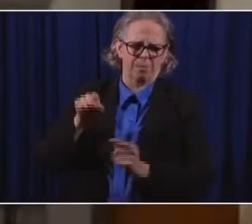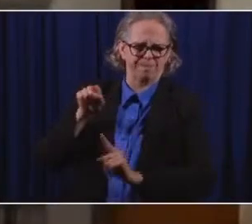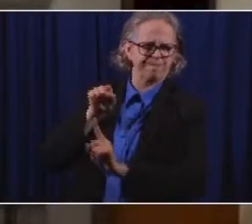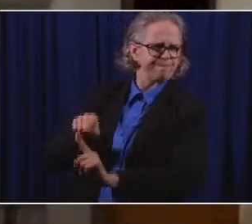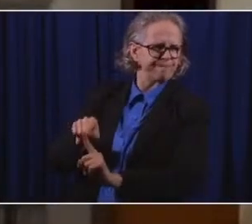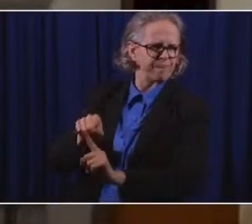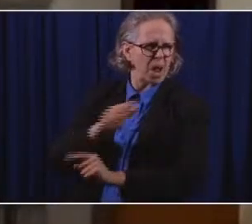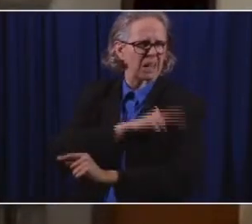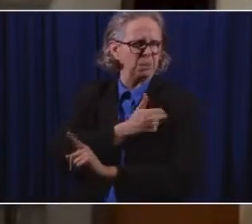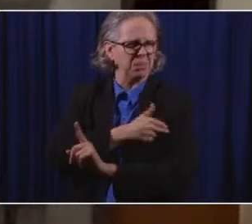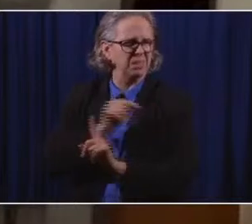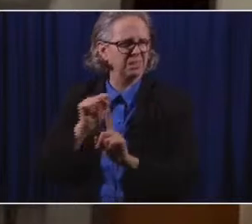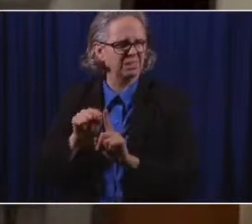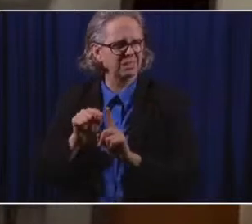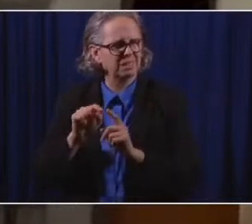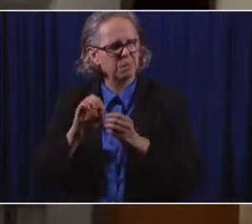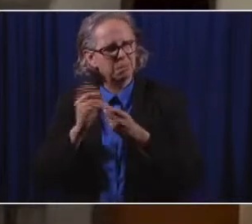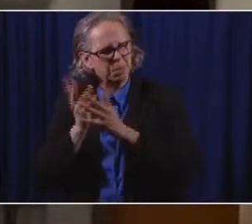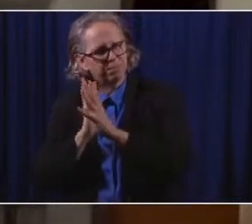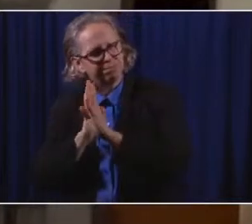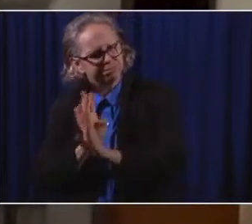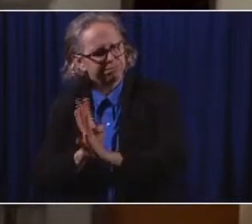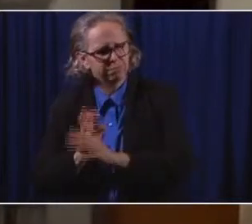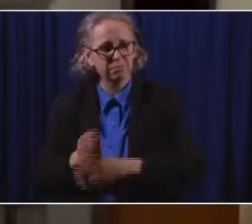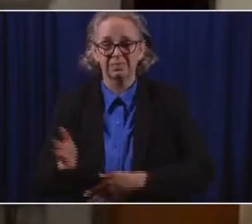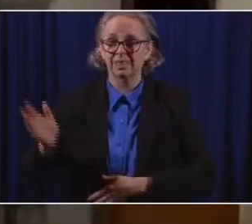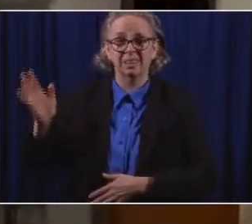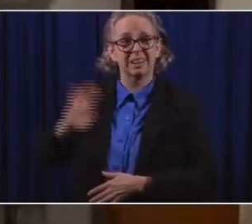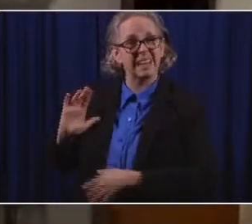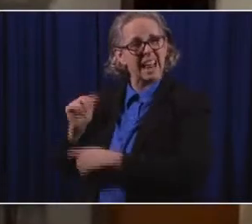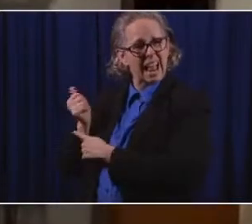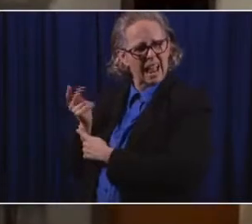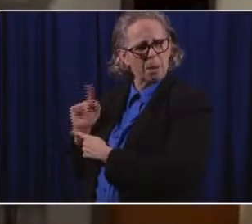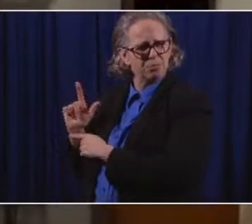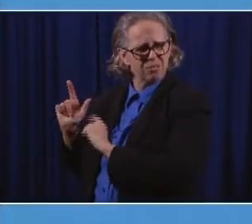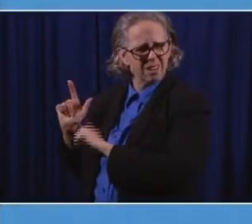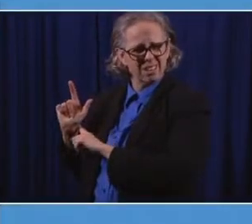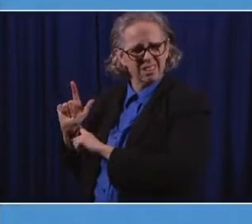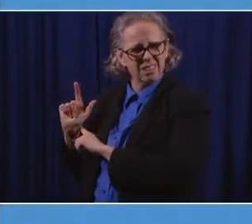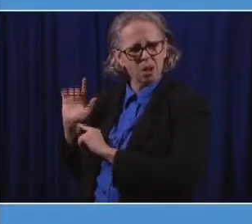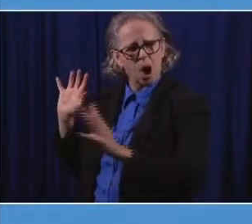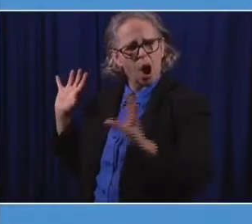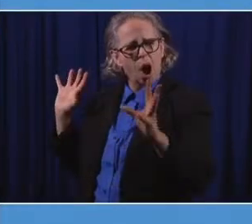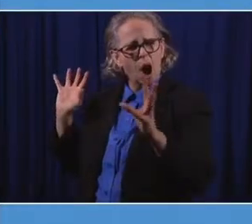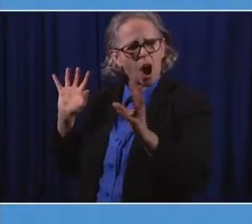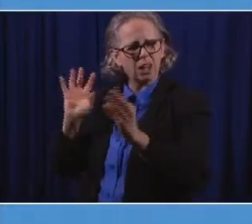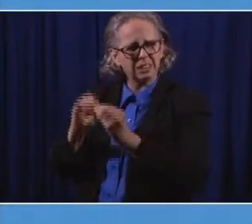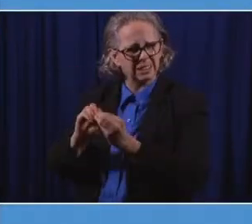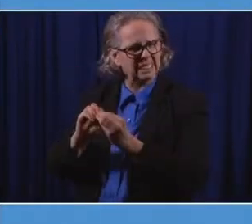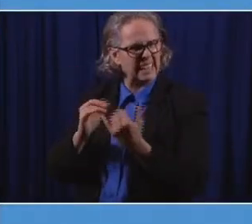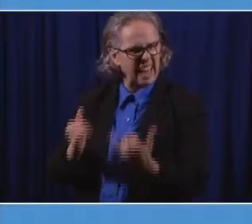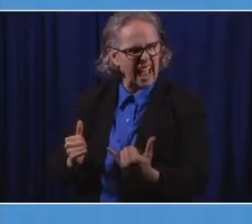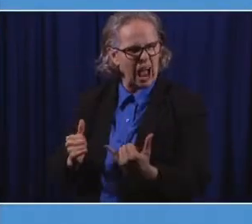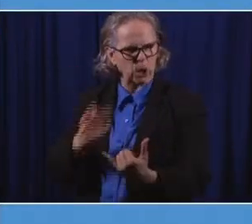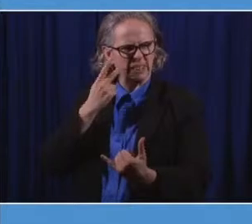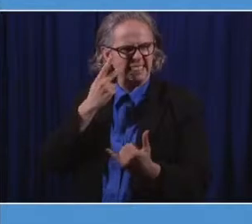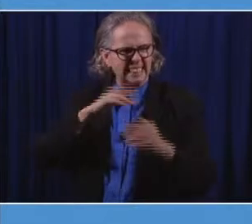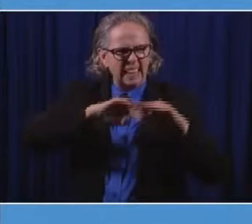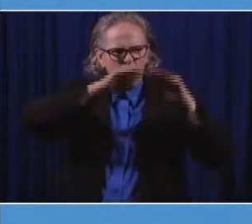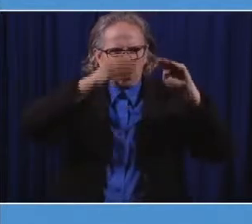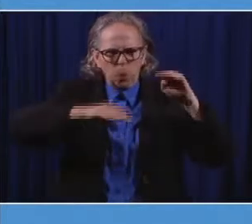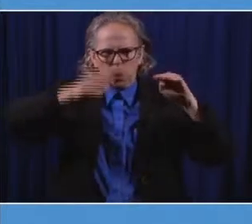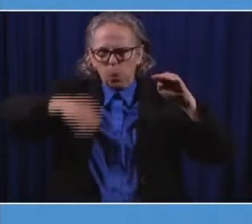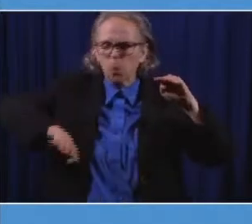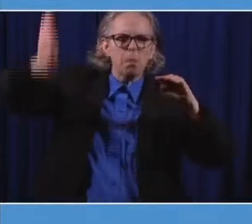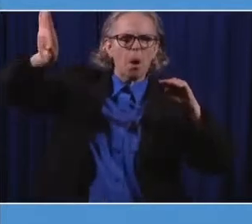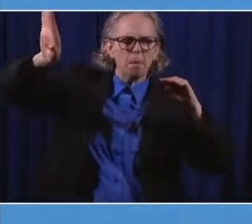the entire period from back in April to the present. And one of the things that you will see, you'll see